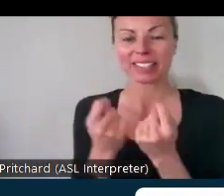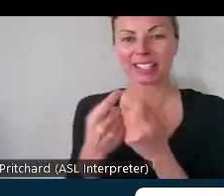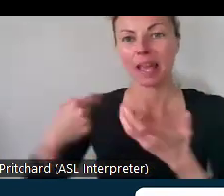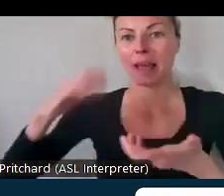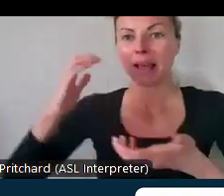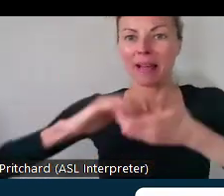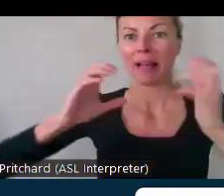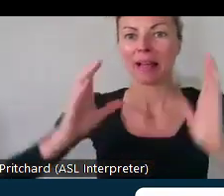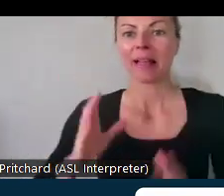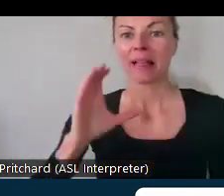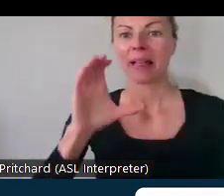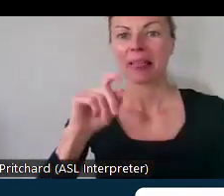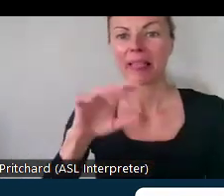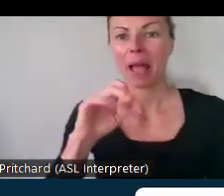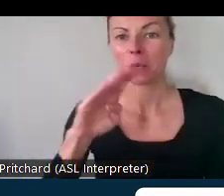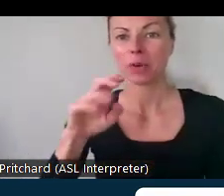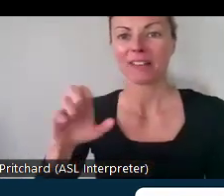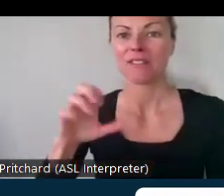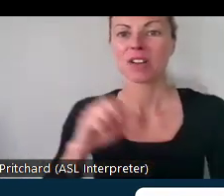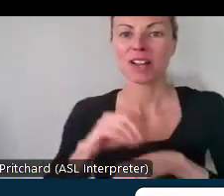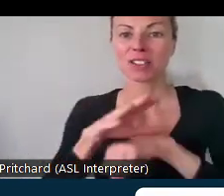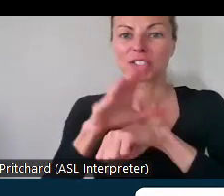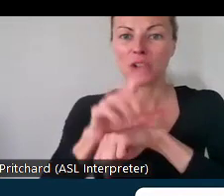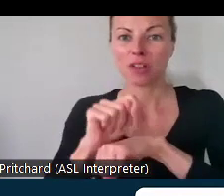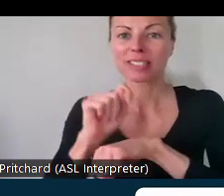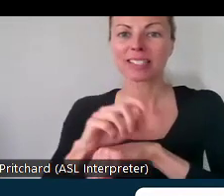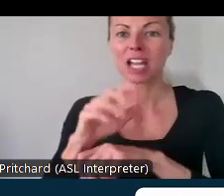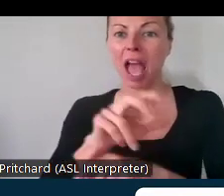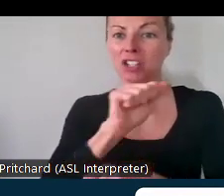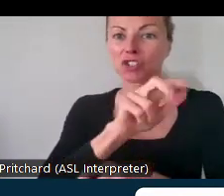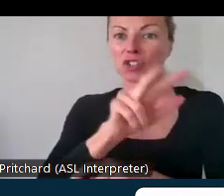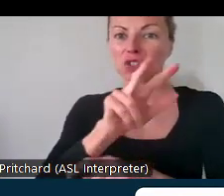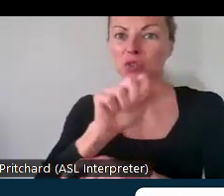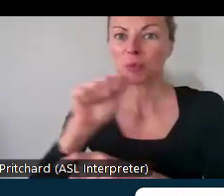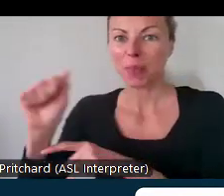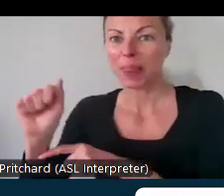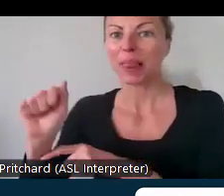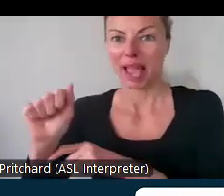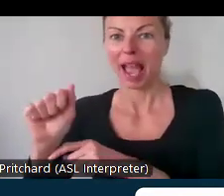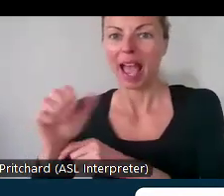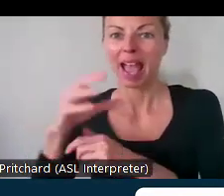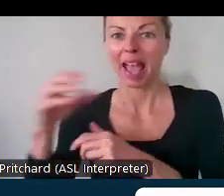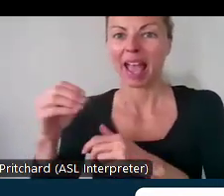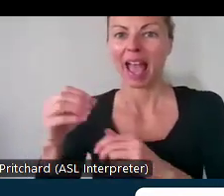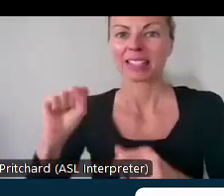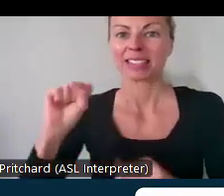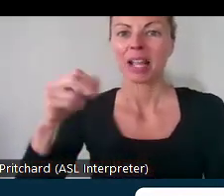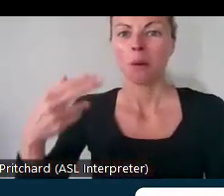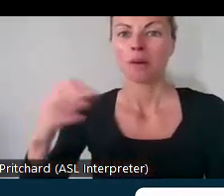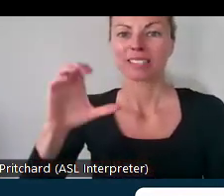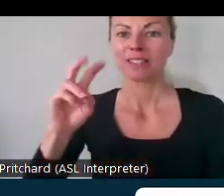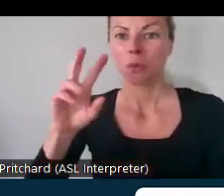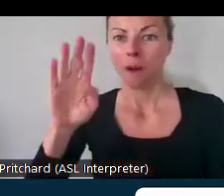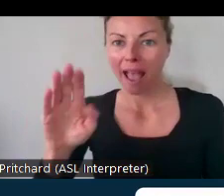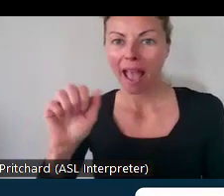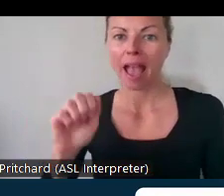Consulting, and to our AAA partners who are joining today, as well as our stakeholders, C4A, the California